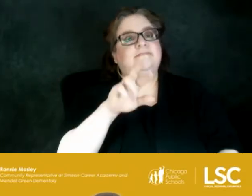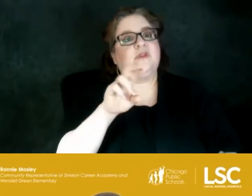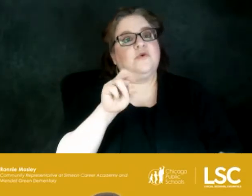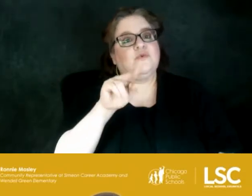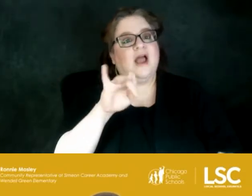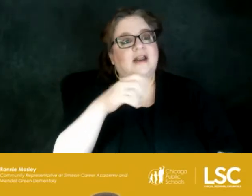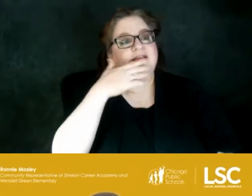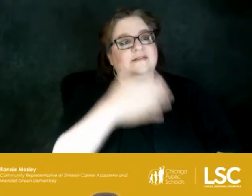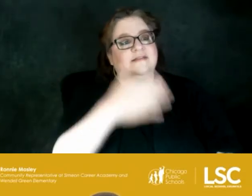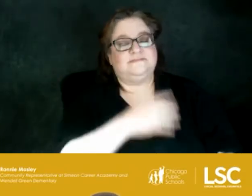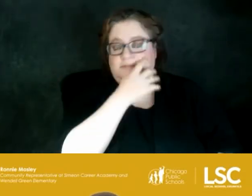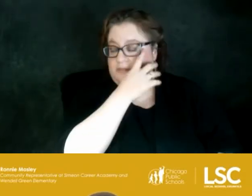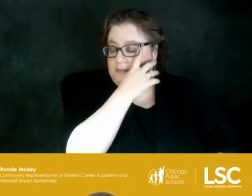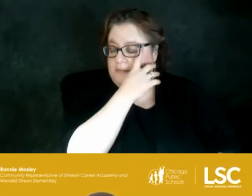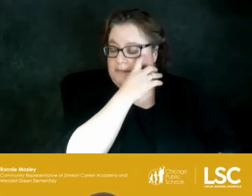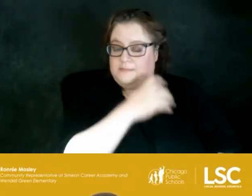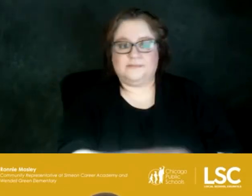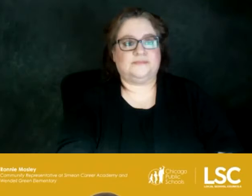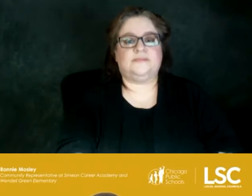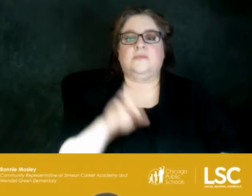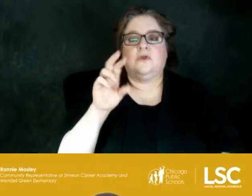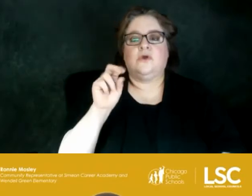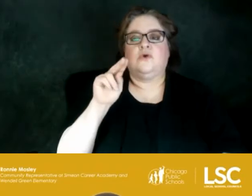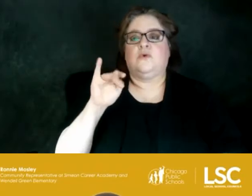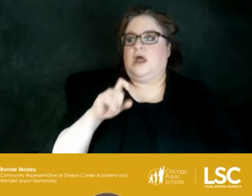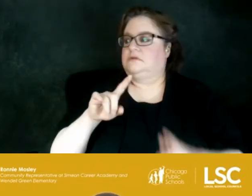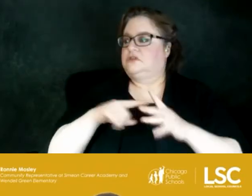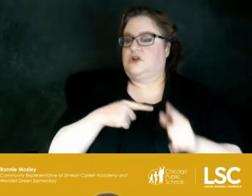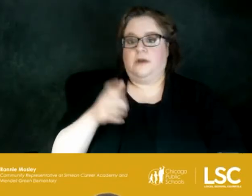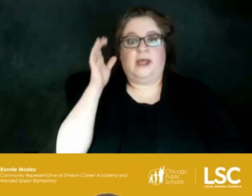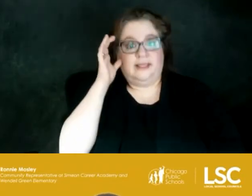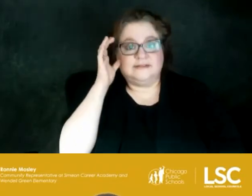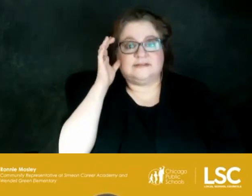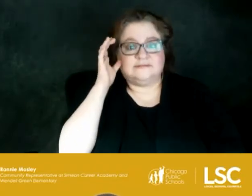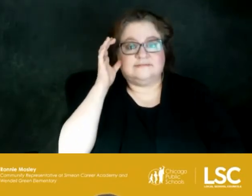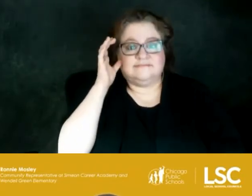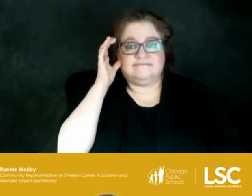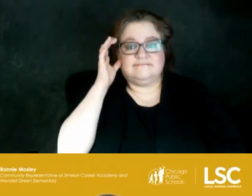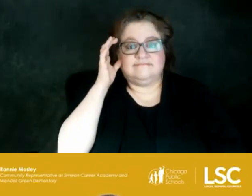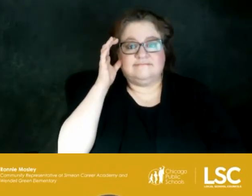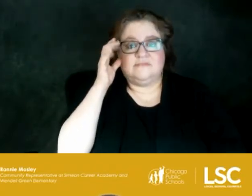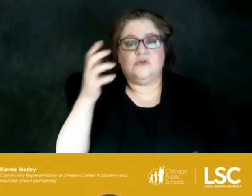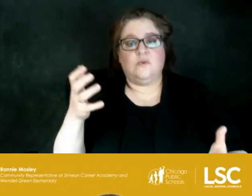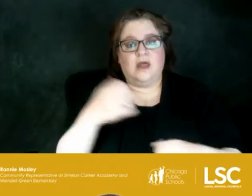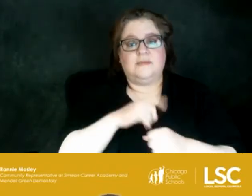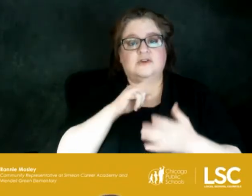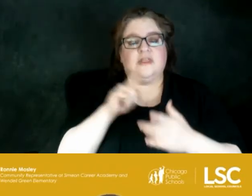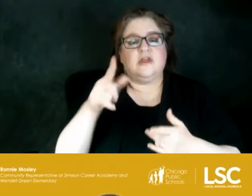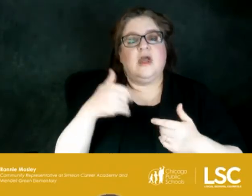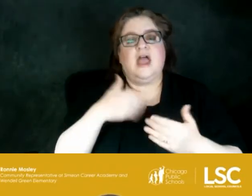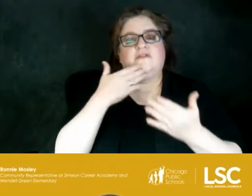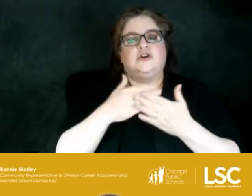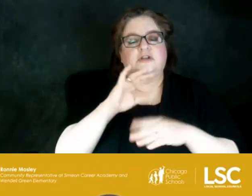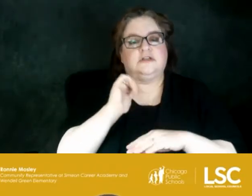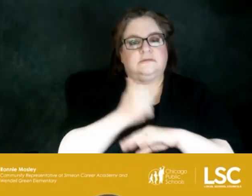as a candidate during the election? Yeah, start by listening to learn. You want to make sure that you have a good pulse